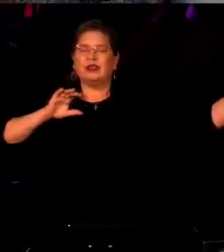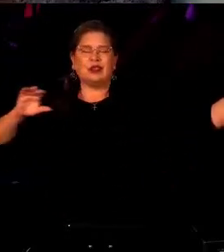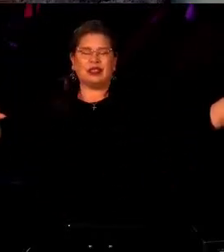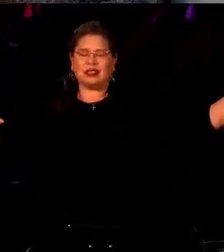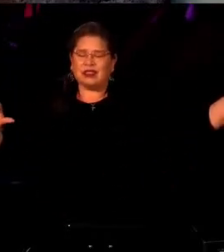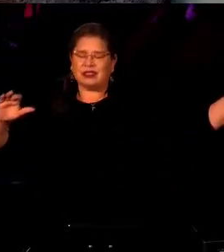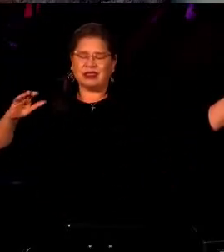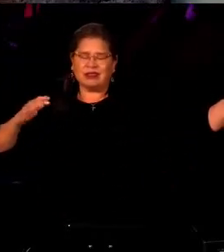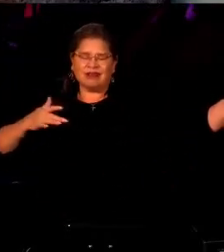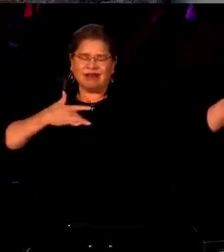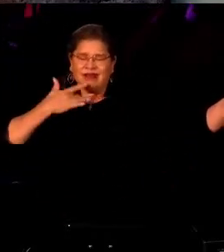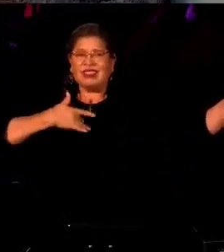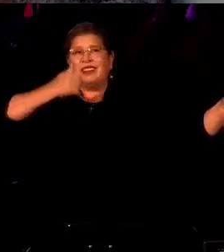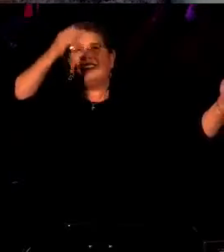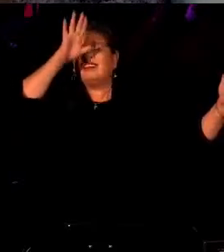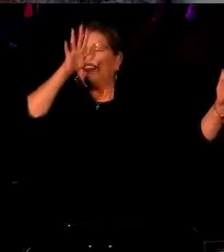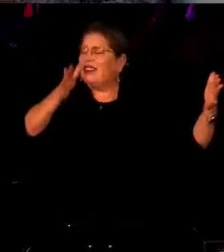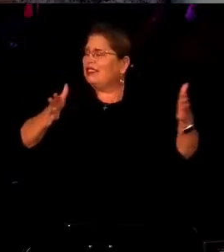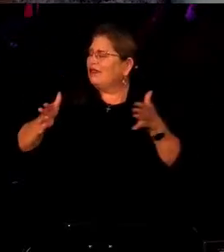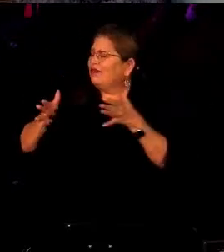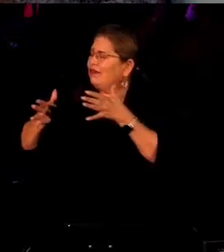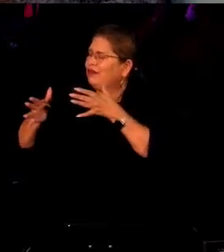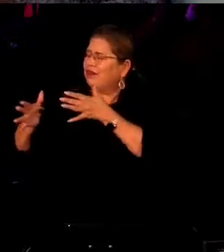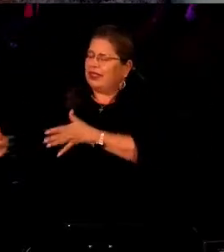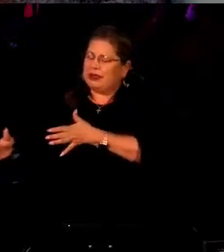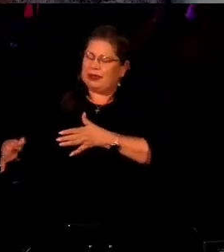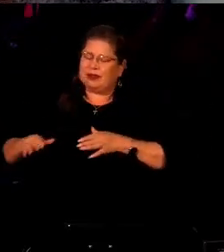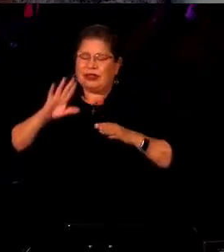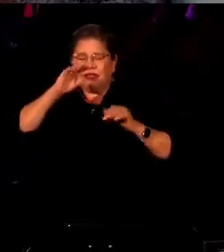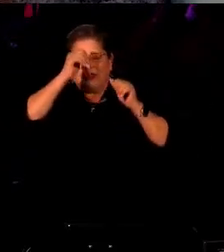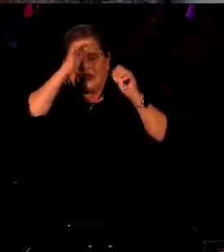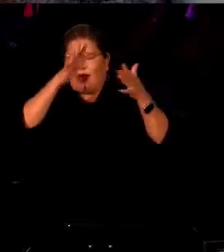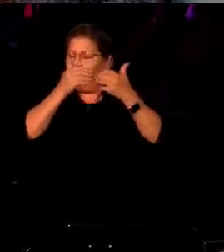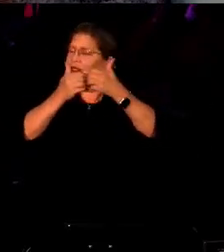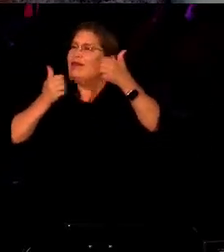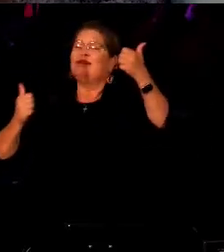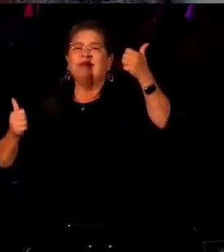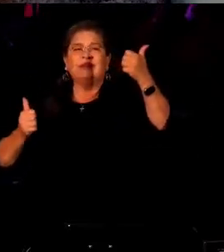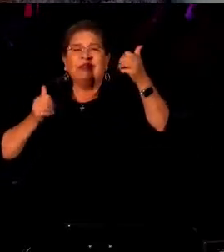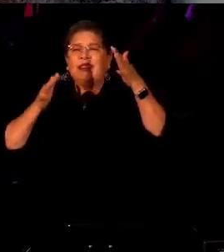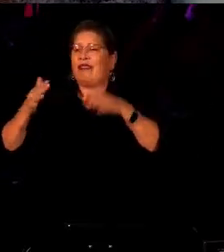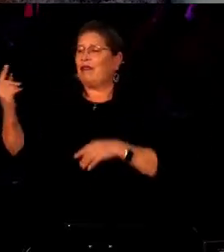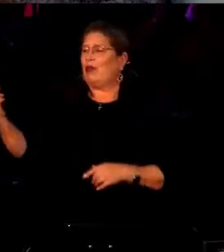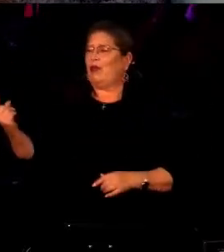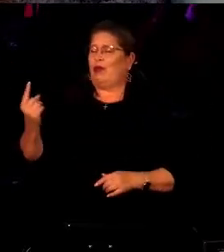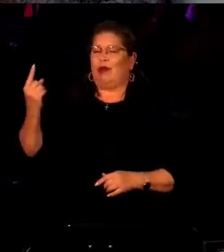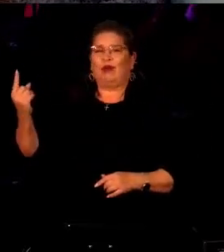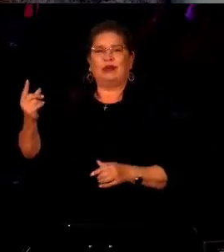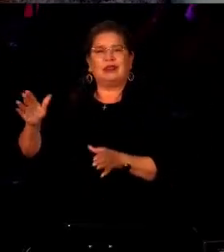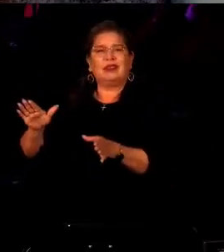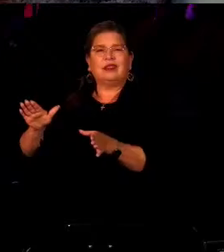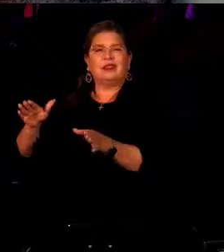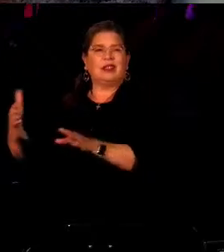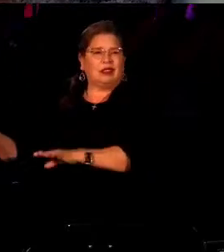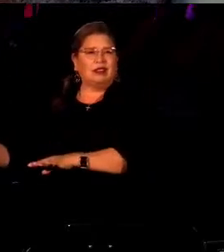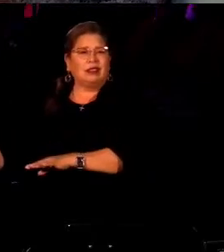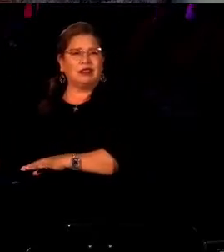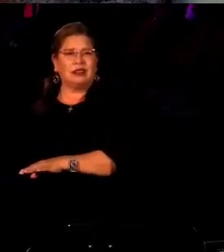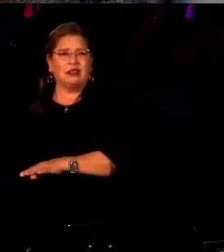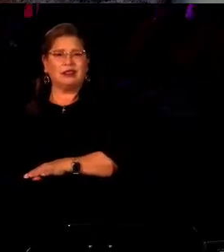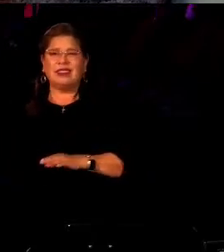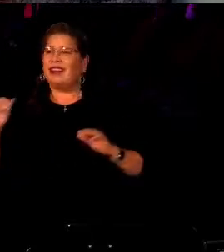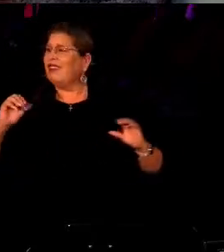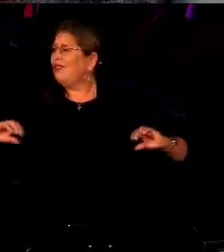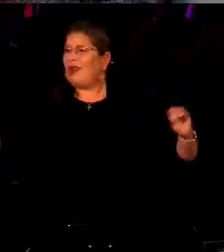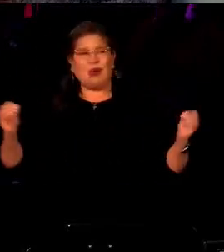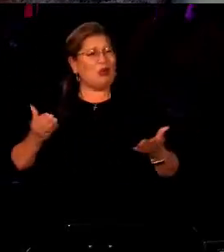feeling forsaken by his Father, left alone and dying. Can